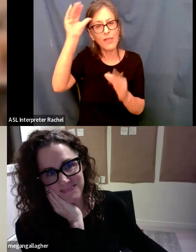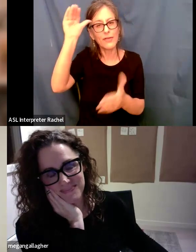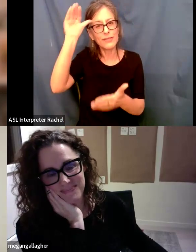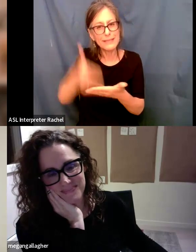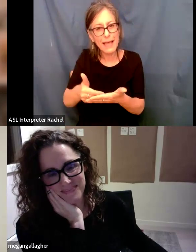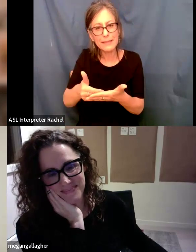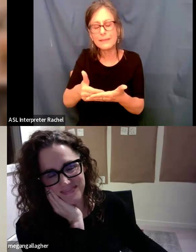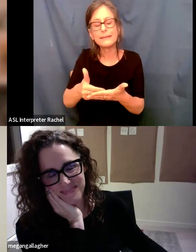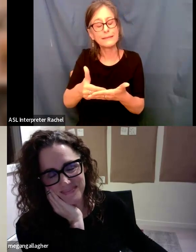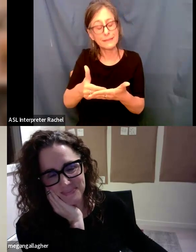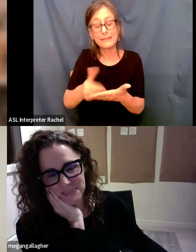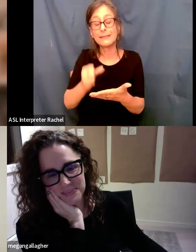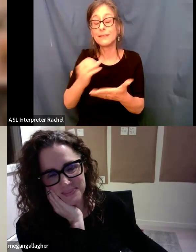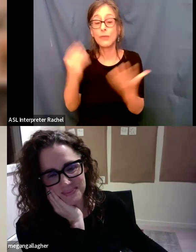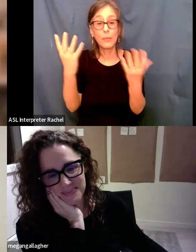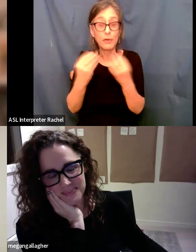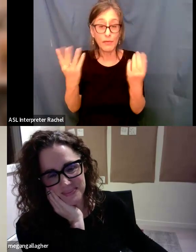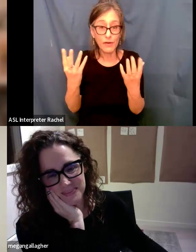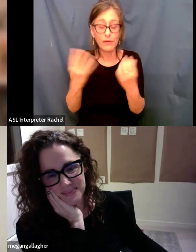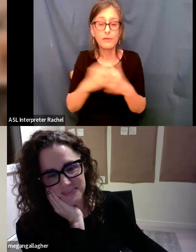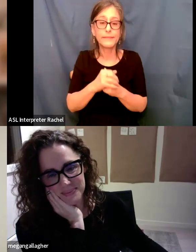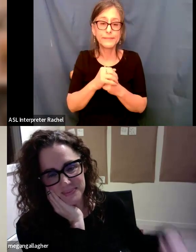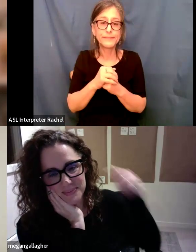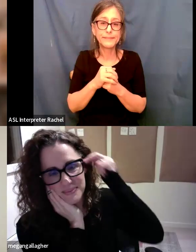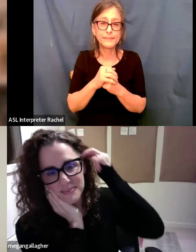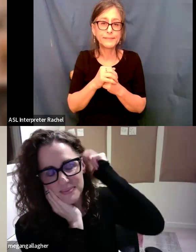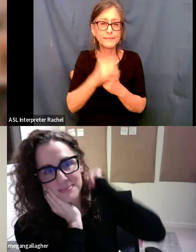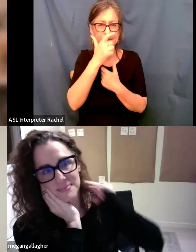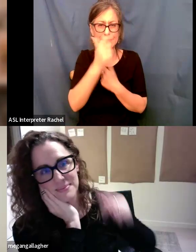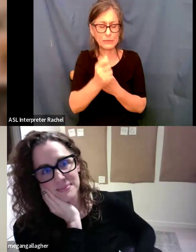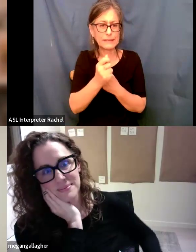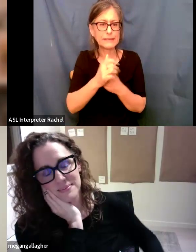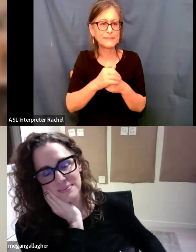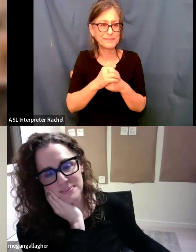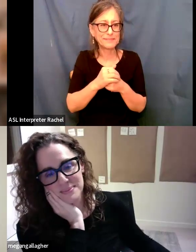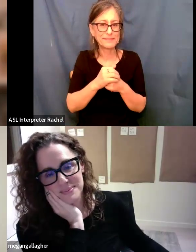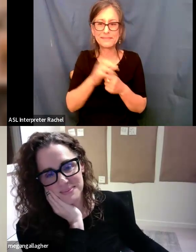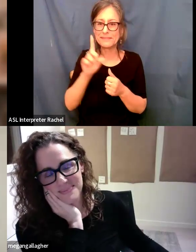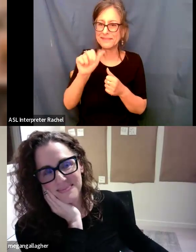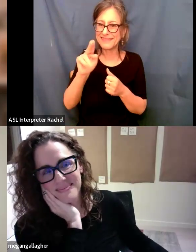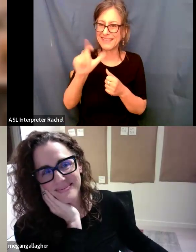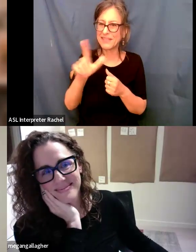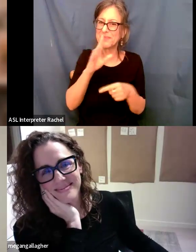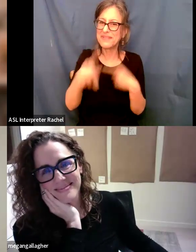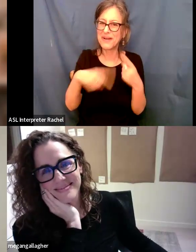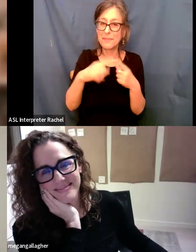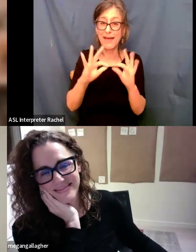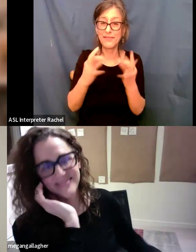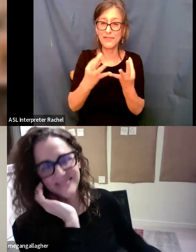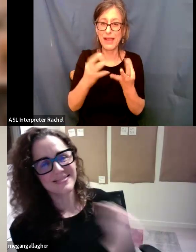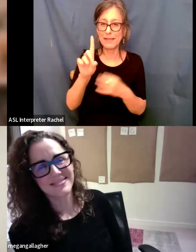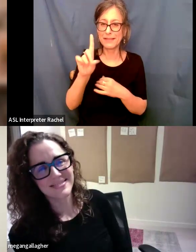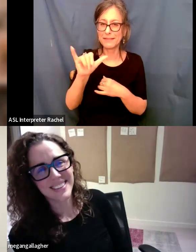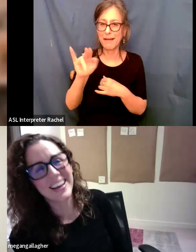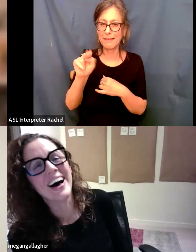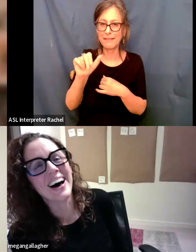is so, so beautiful. Interesting enough, Daniel, when we talk about family